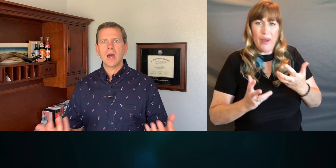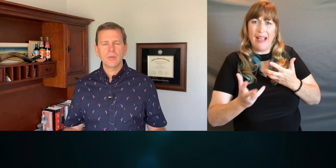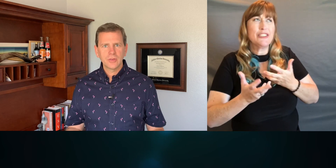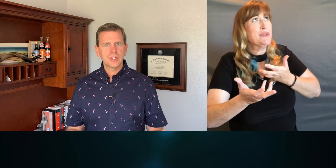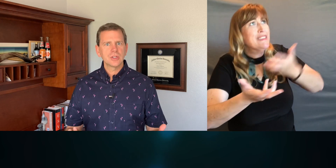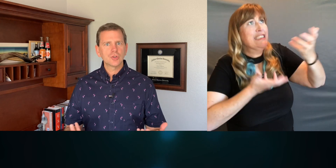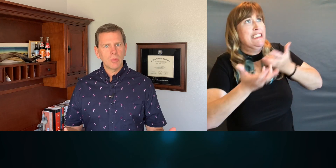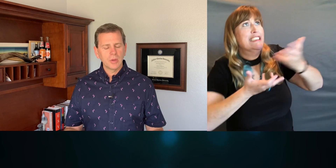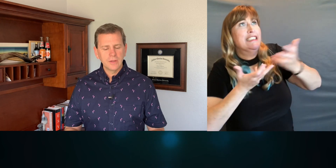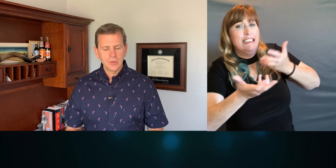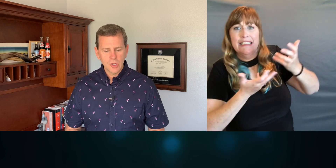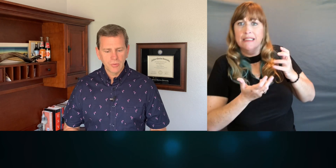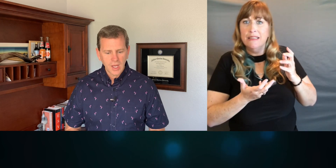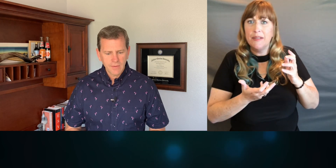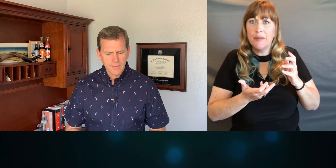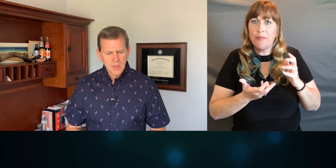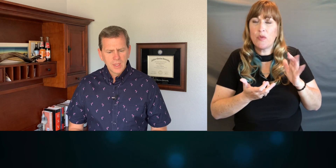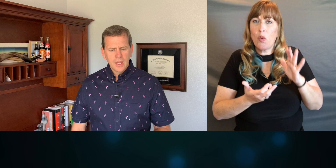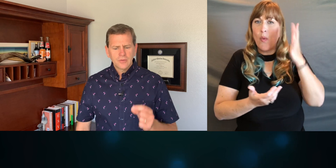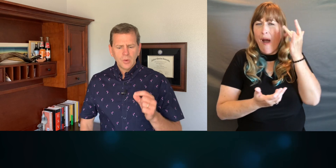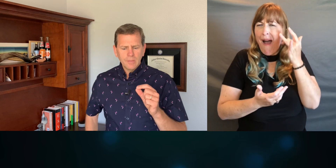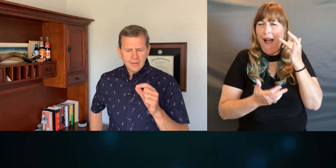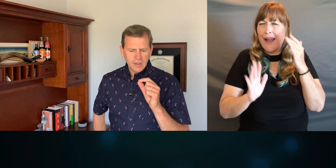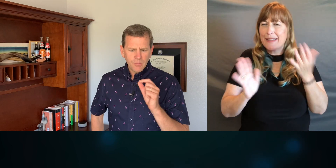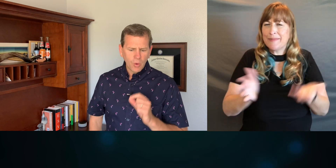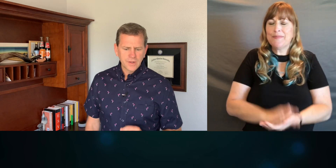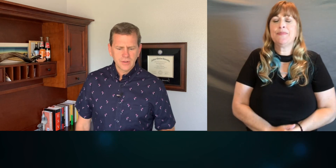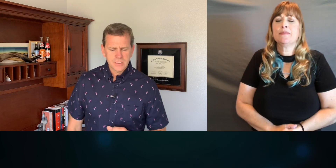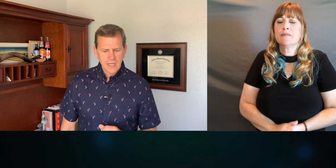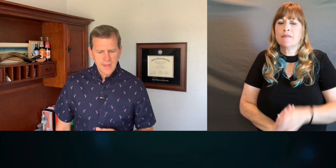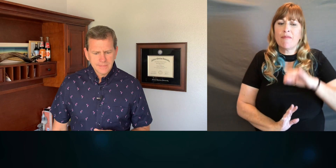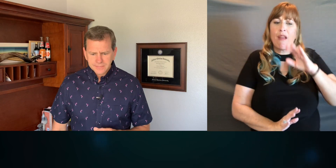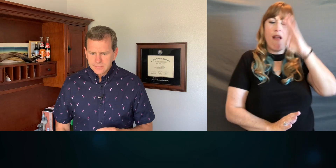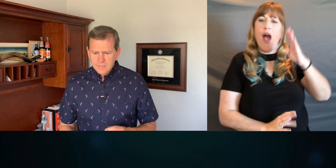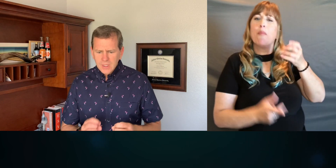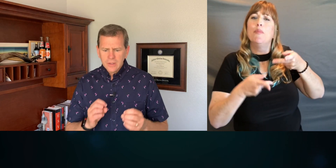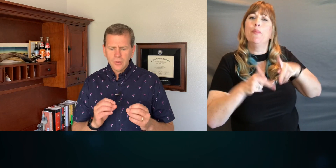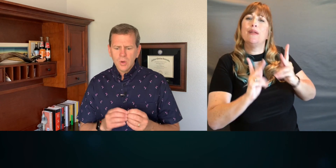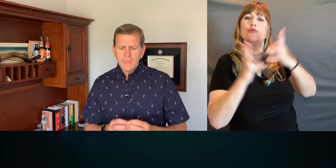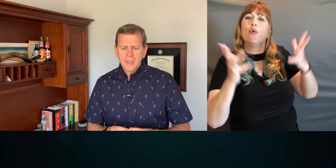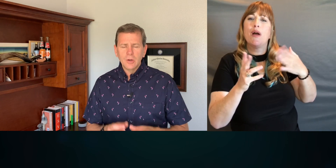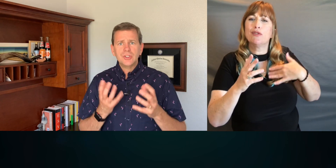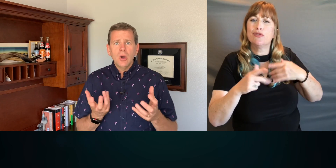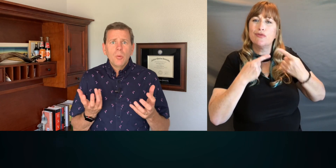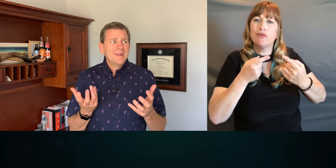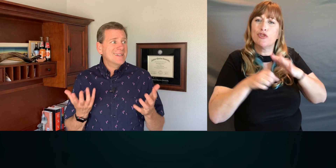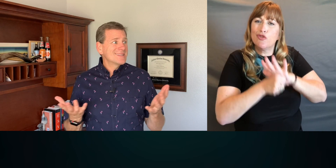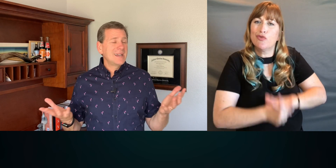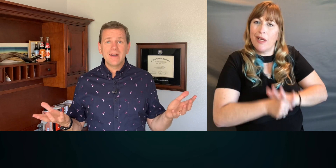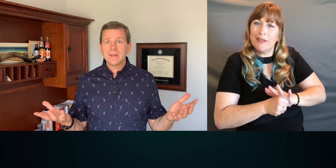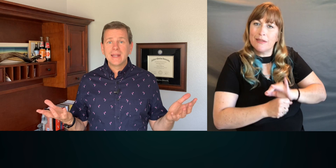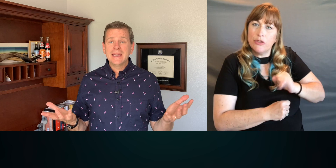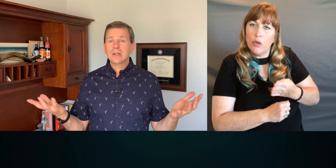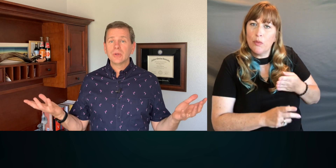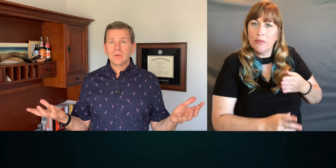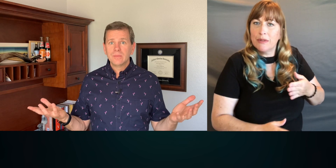would allow such trouble into Job's life. And so it's important for us to understand that. And so, you know, Job doesn't